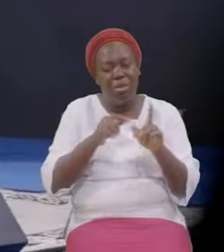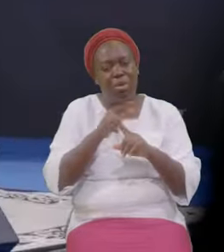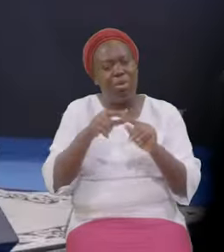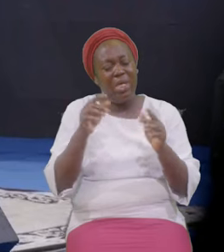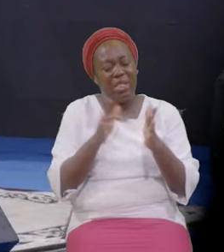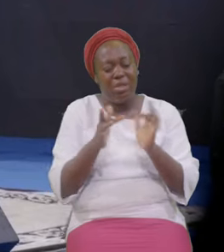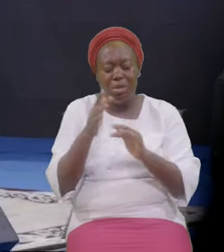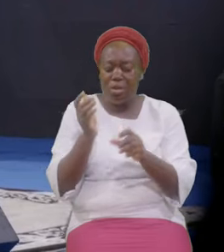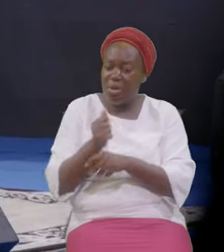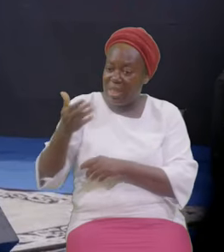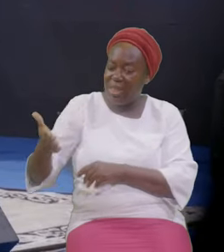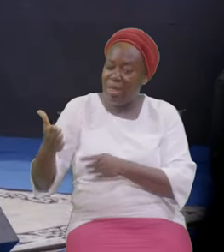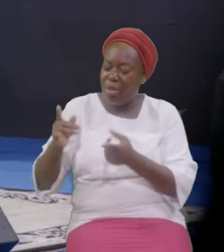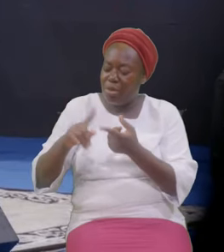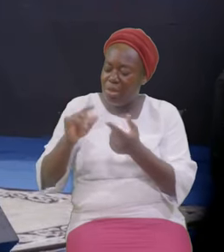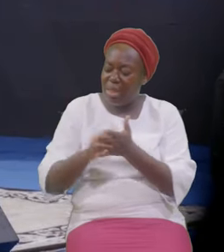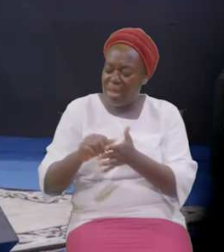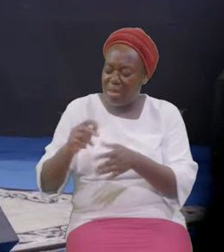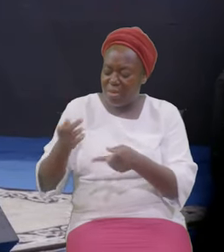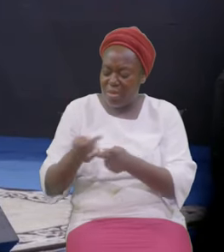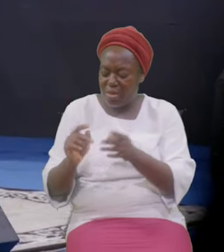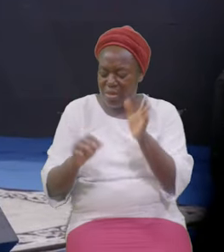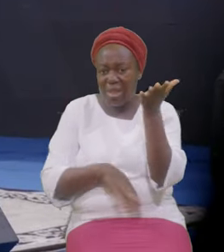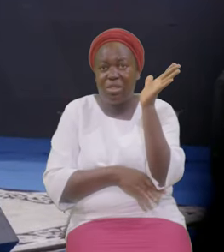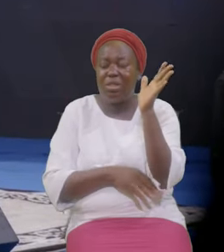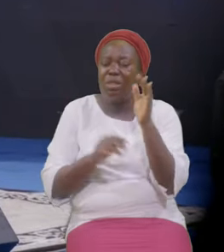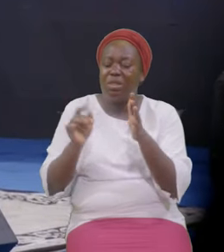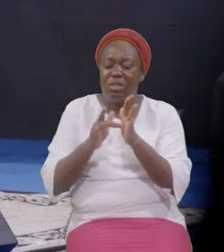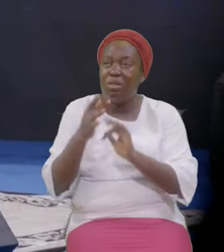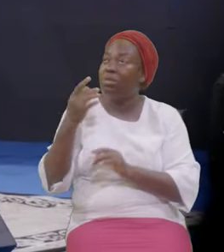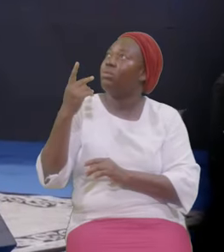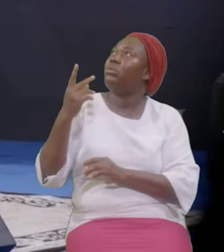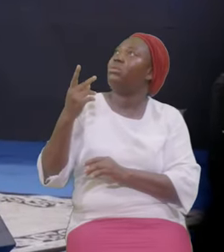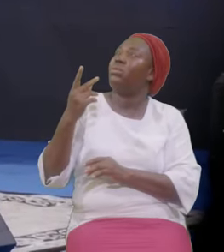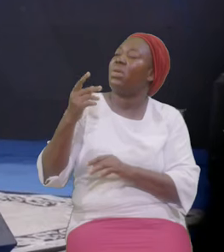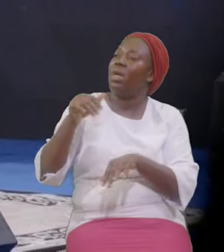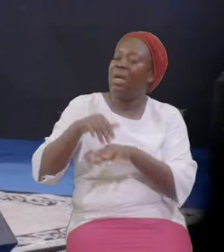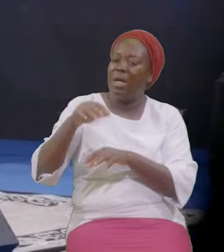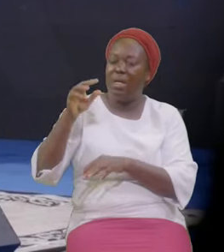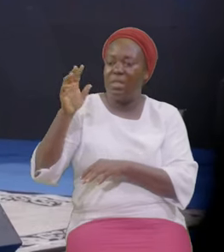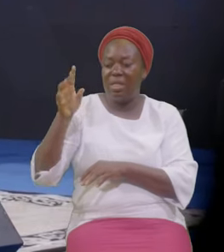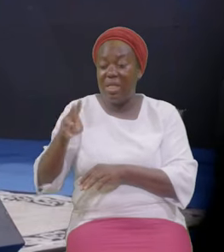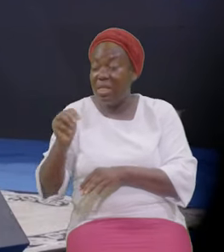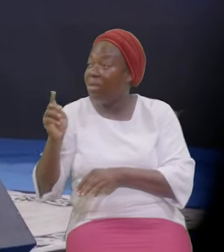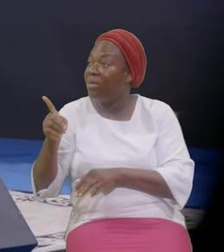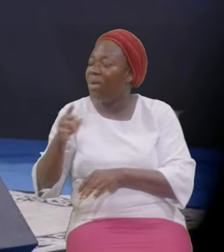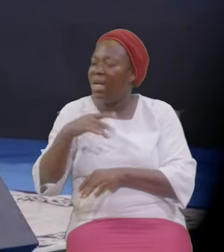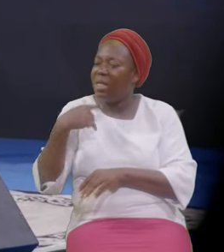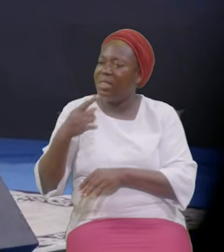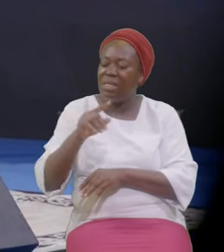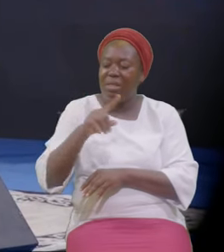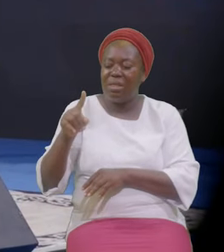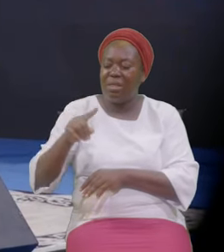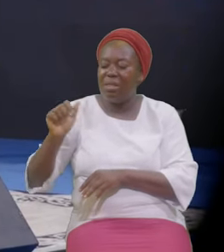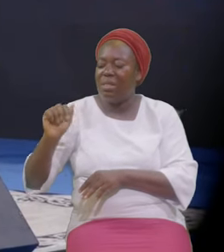that point of the tree, he looked at him and he said, Zacchaeus. He